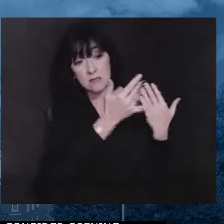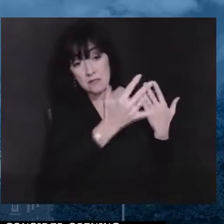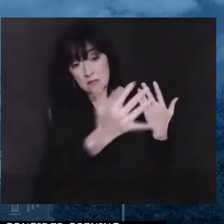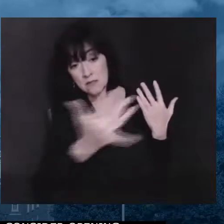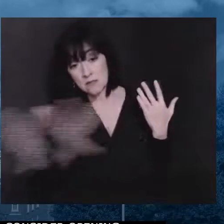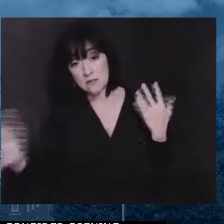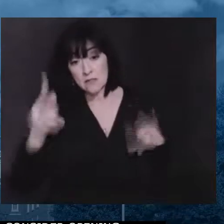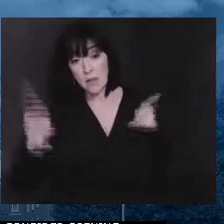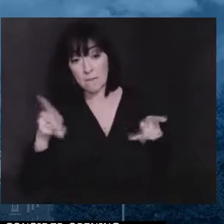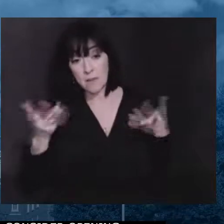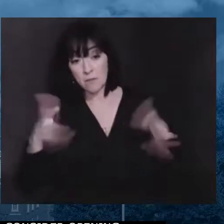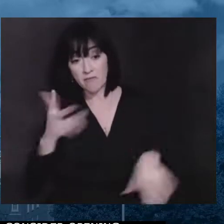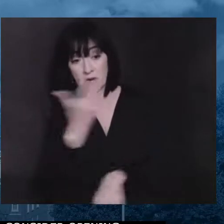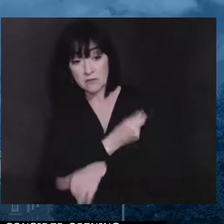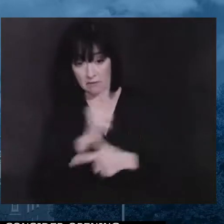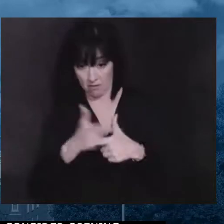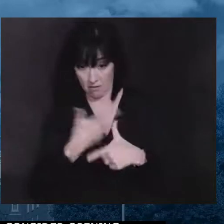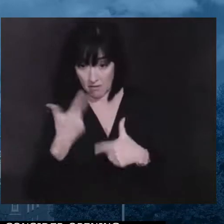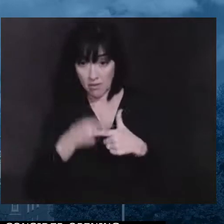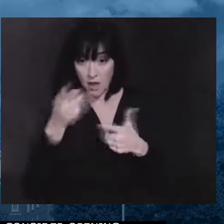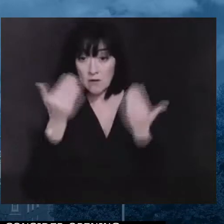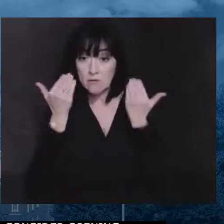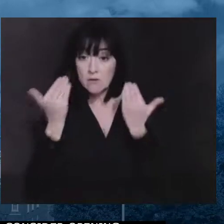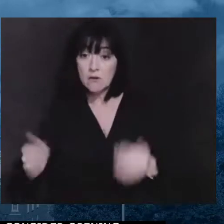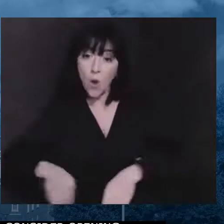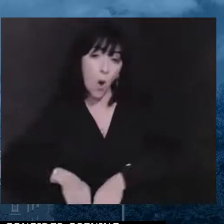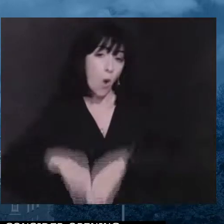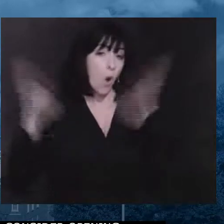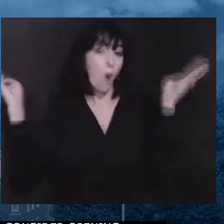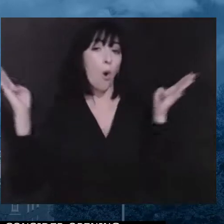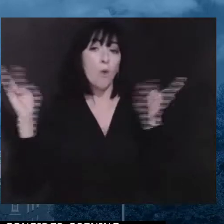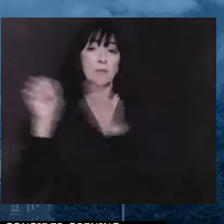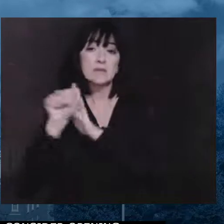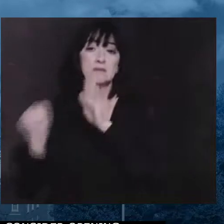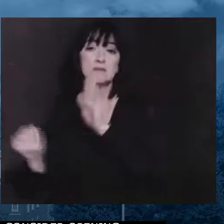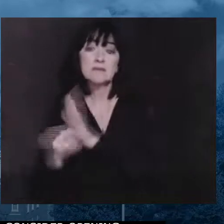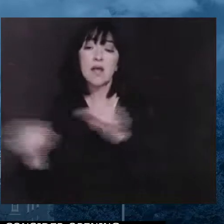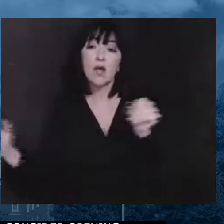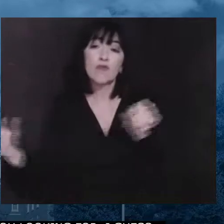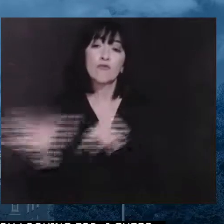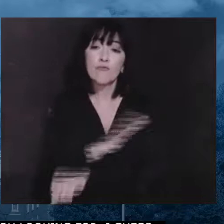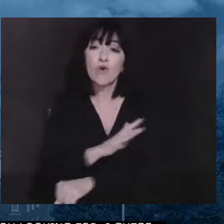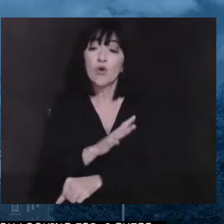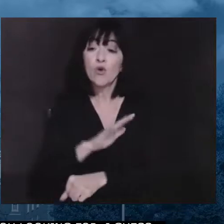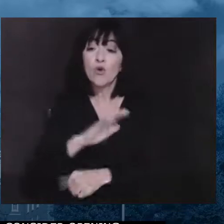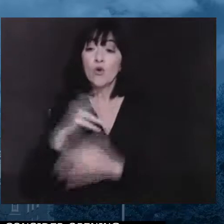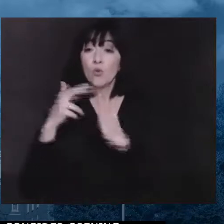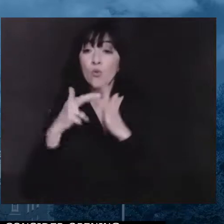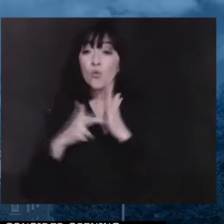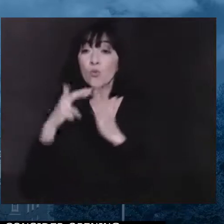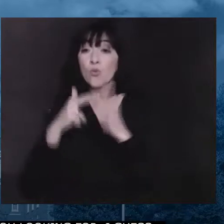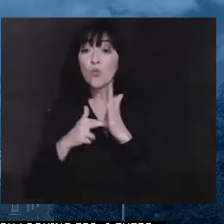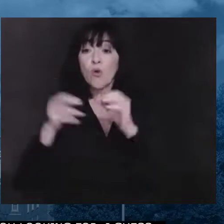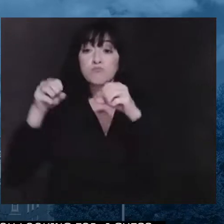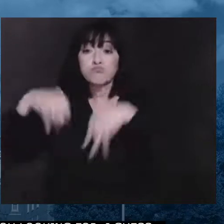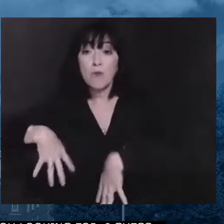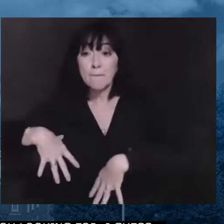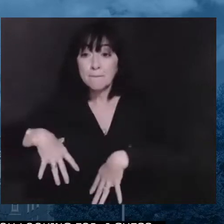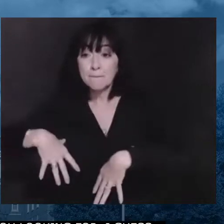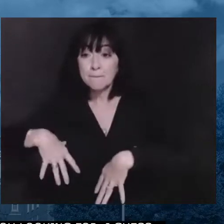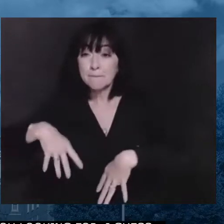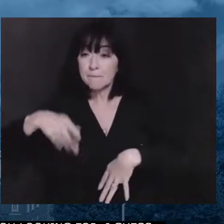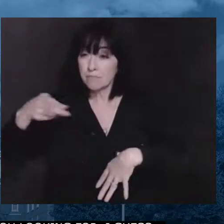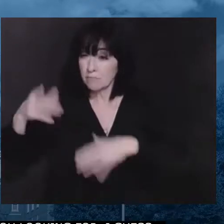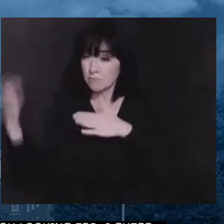for is a flattening out of the curve. With respect to vaccinations, I think that's a question